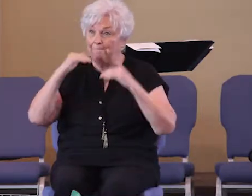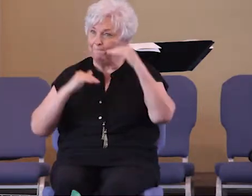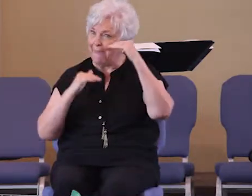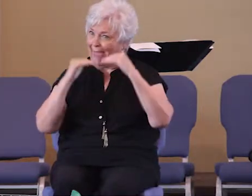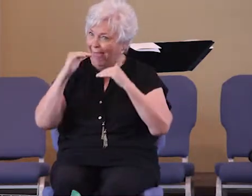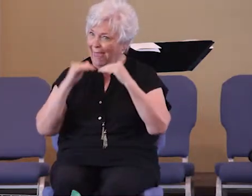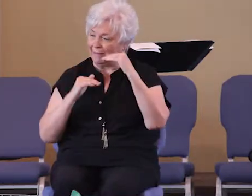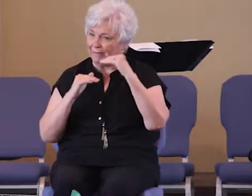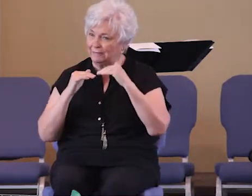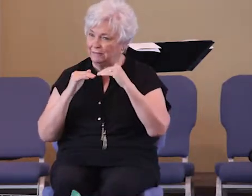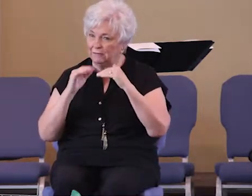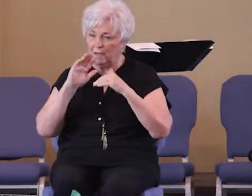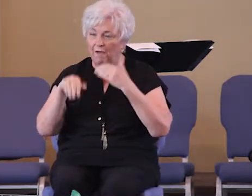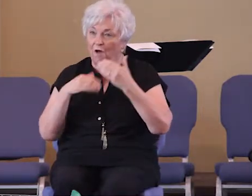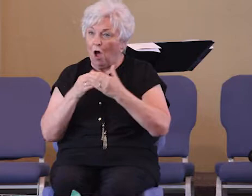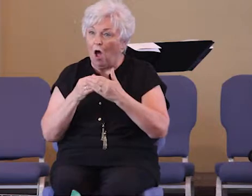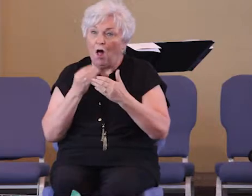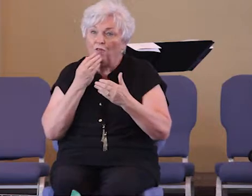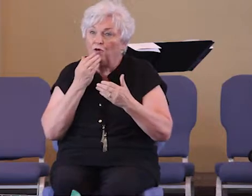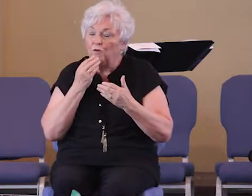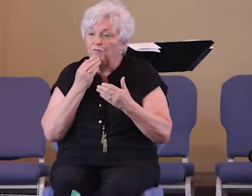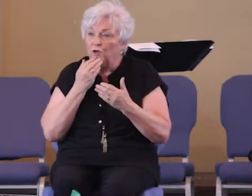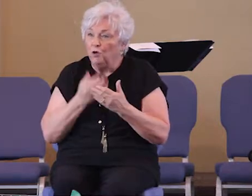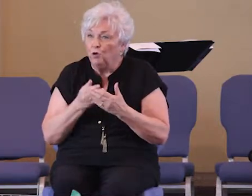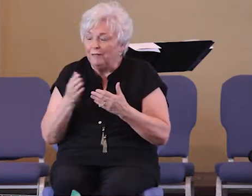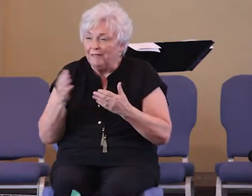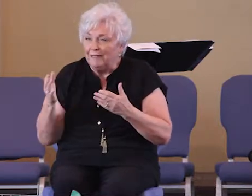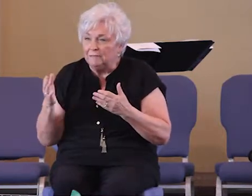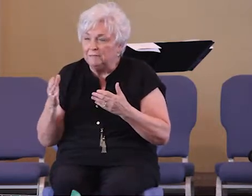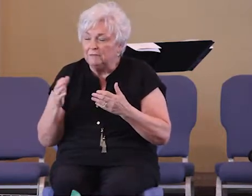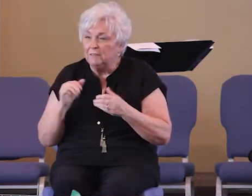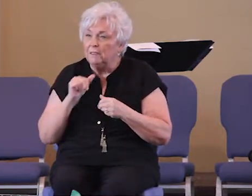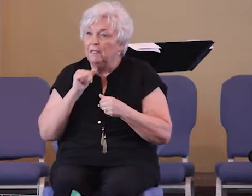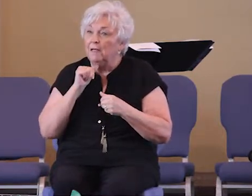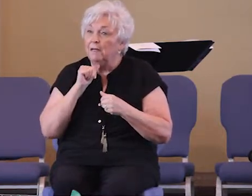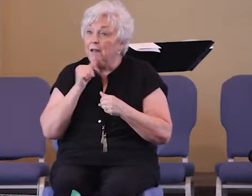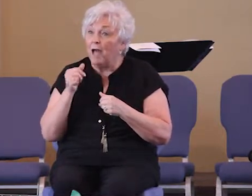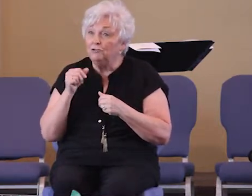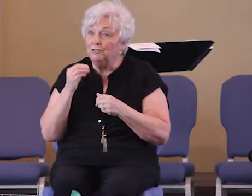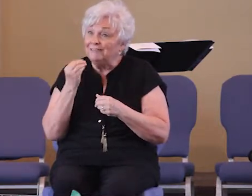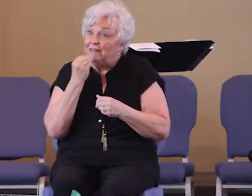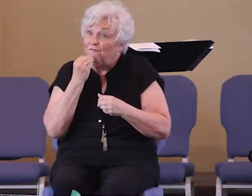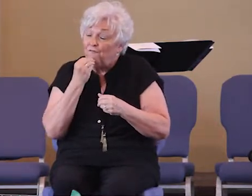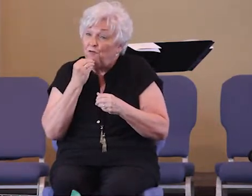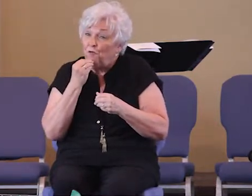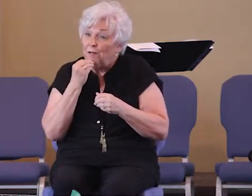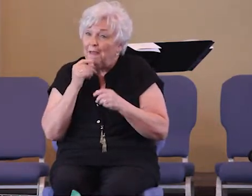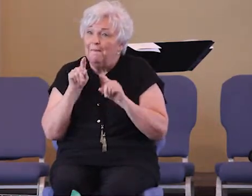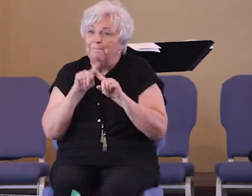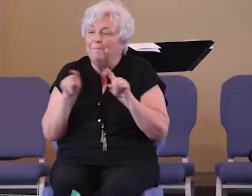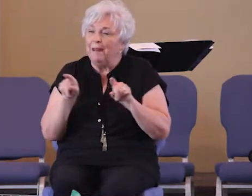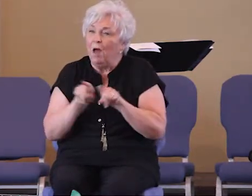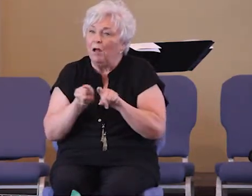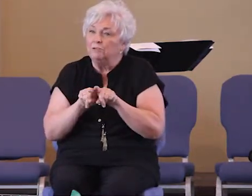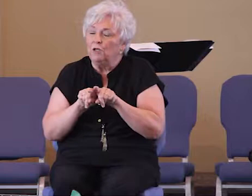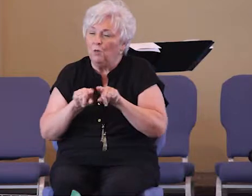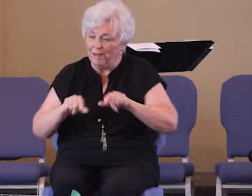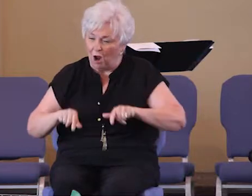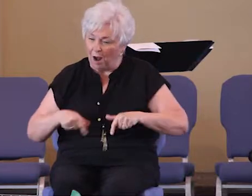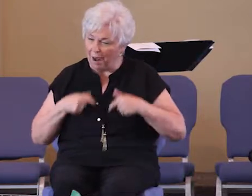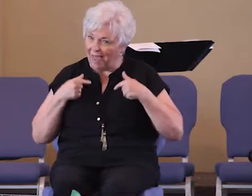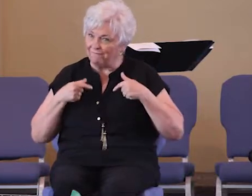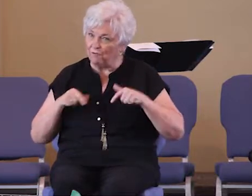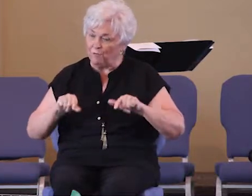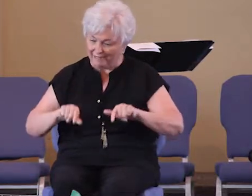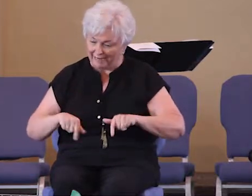and not nutritionally, but in our lives. We need to live a life in balance so that